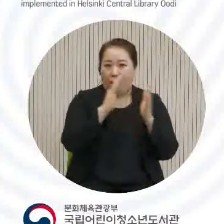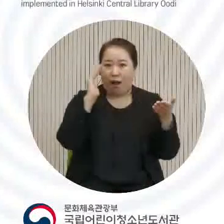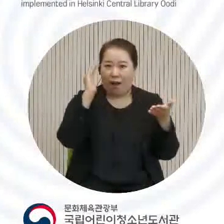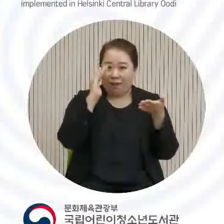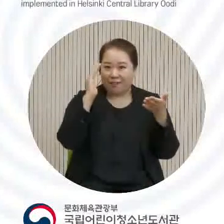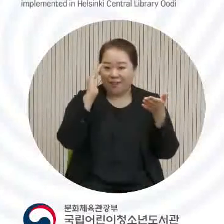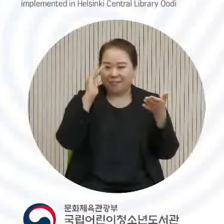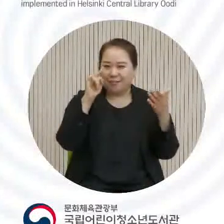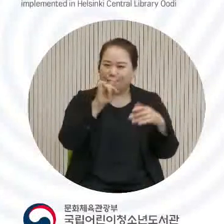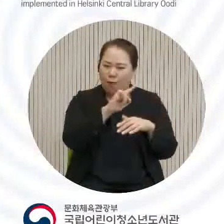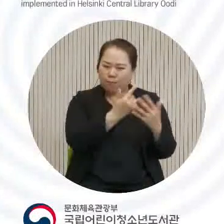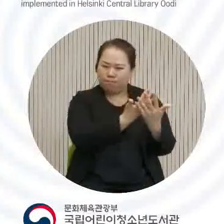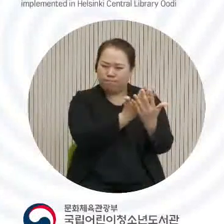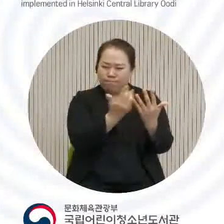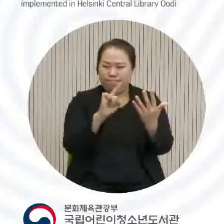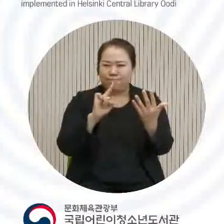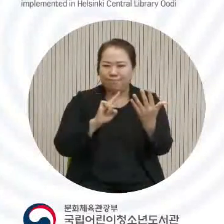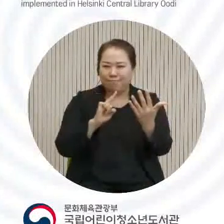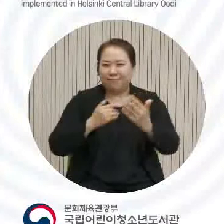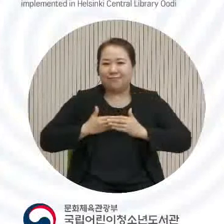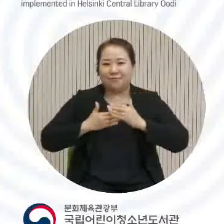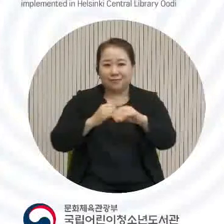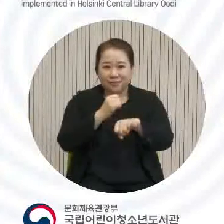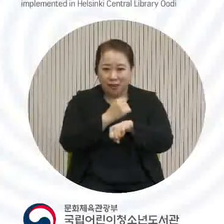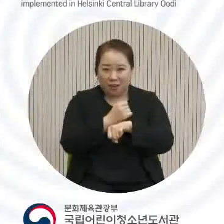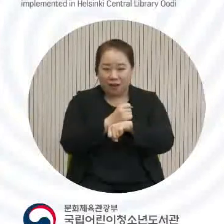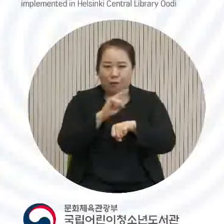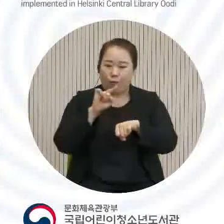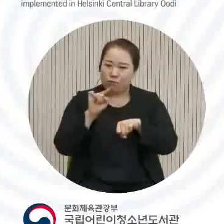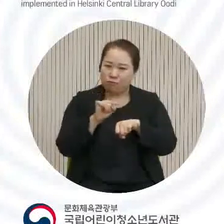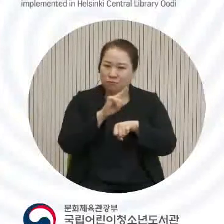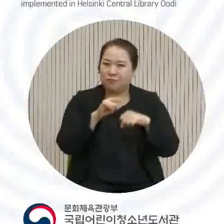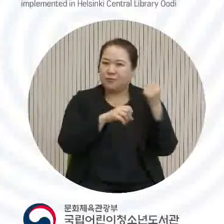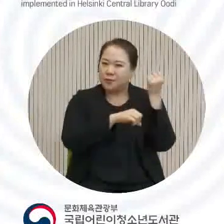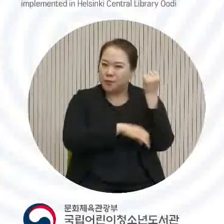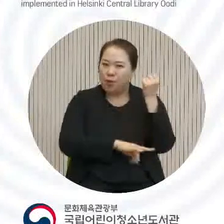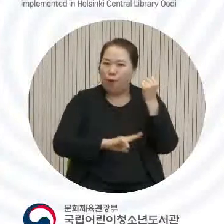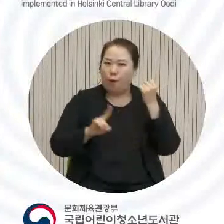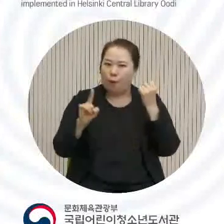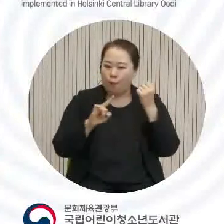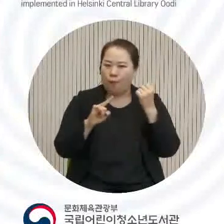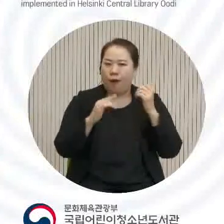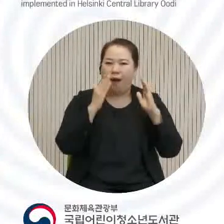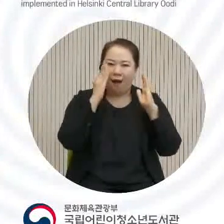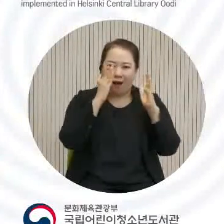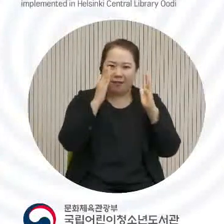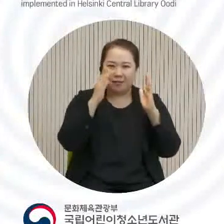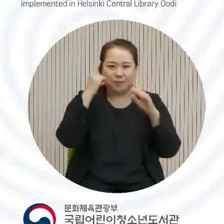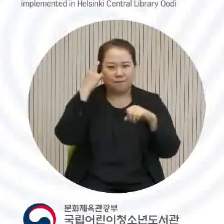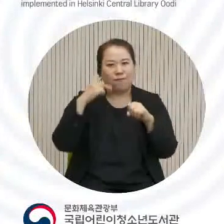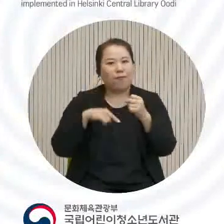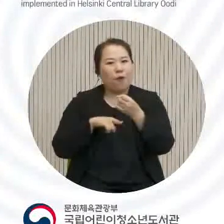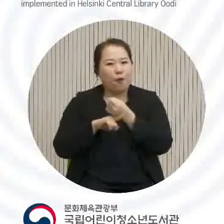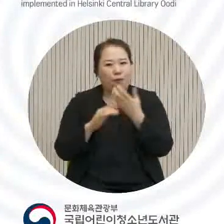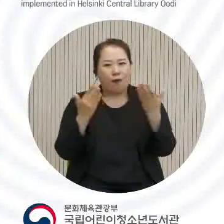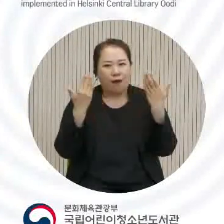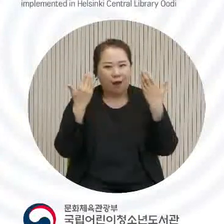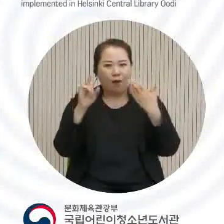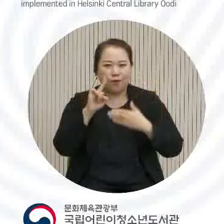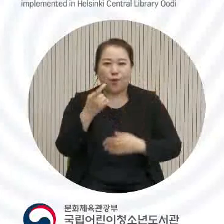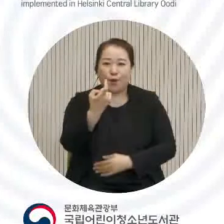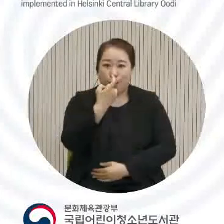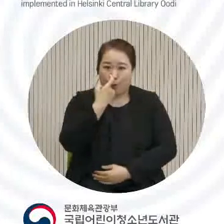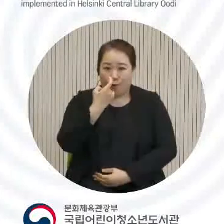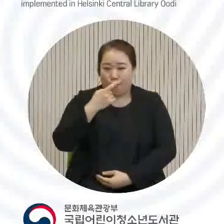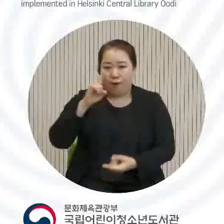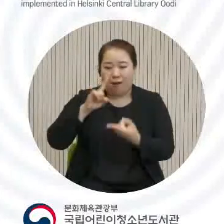support children in their learning and reading. But first of all, let me present a small introduction of our library.